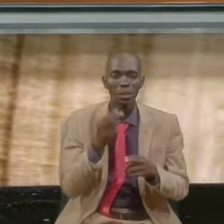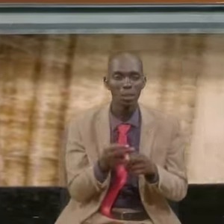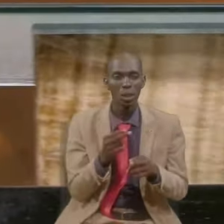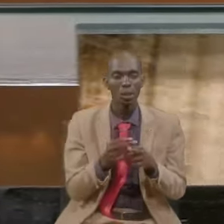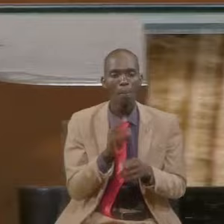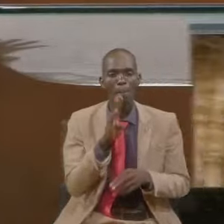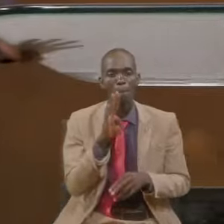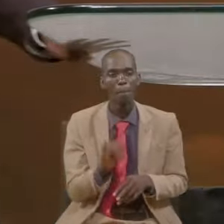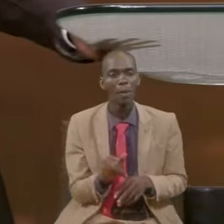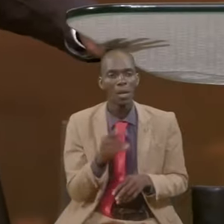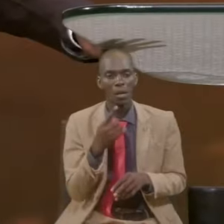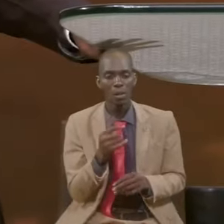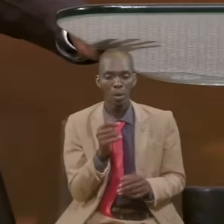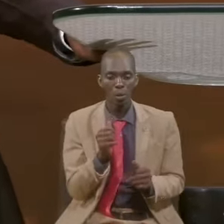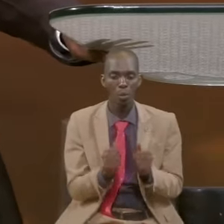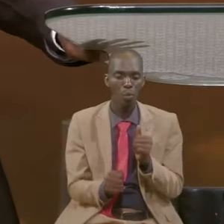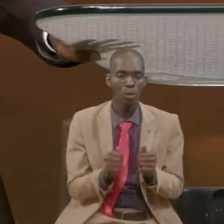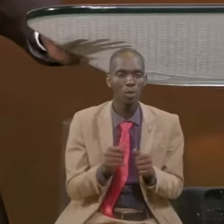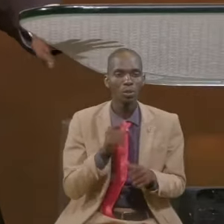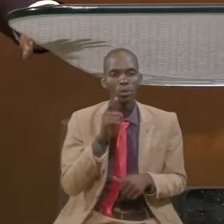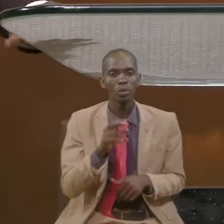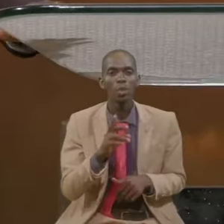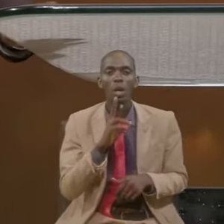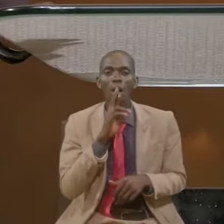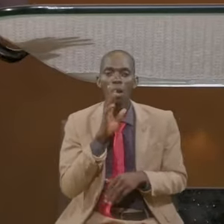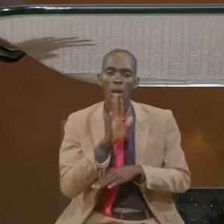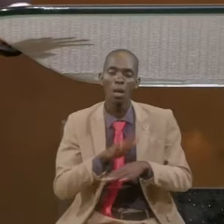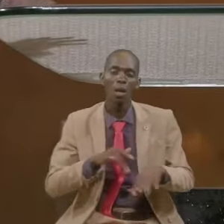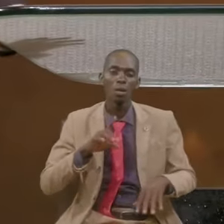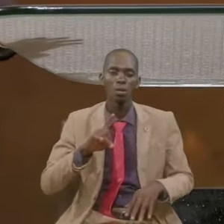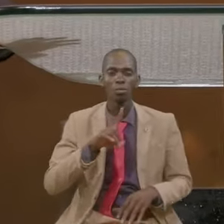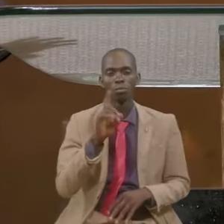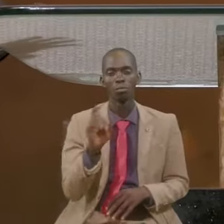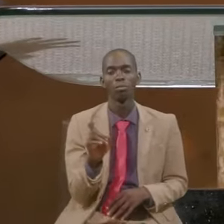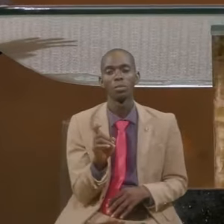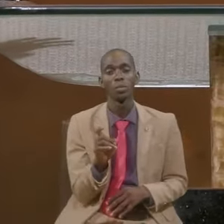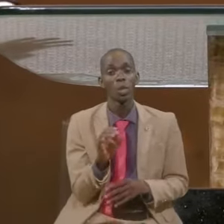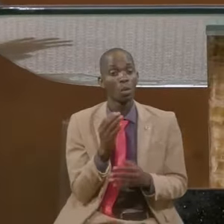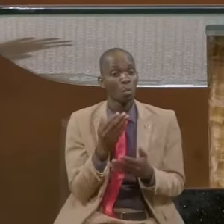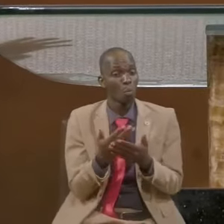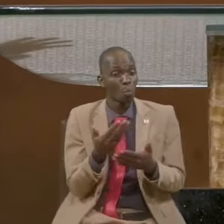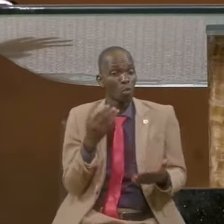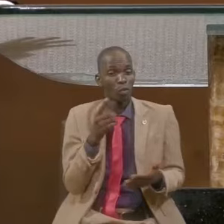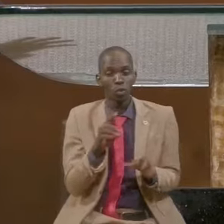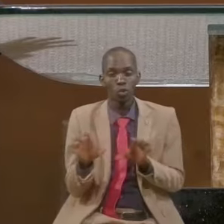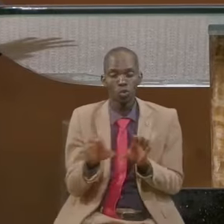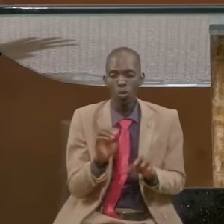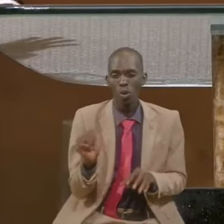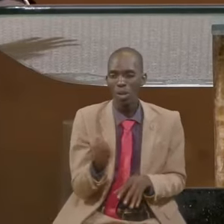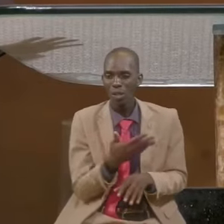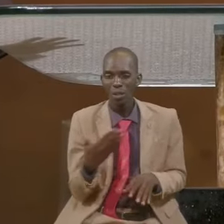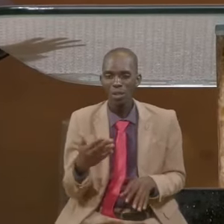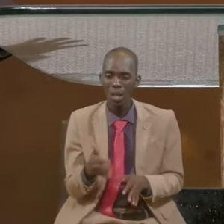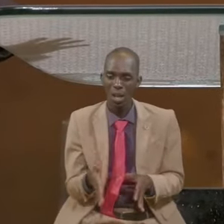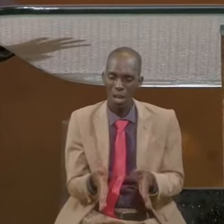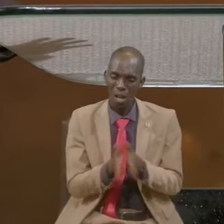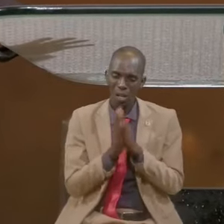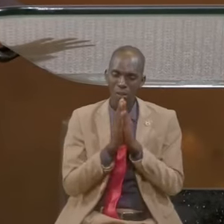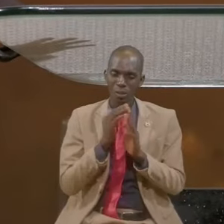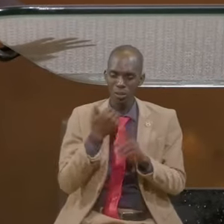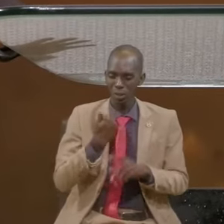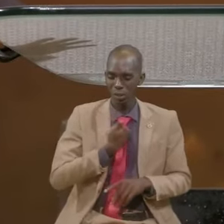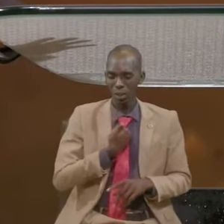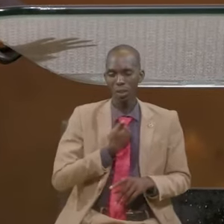which ye are called? Before you do anything, you should ask yourself, if I do